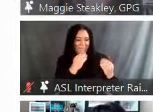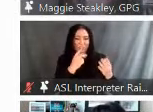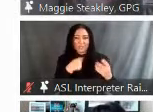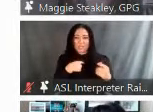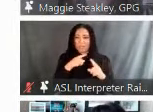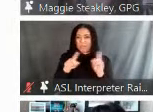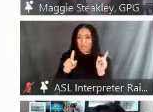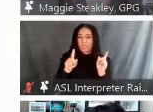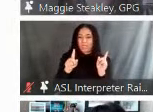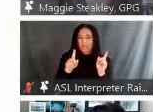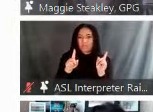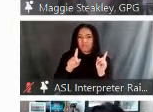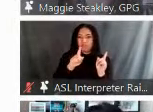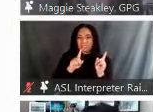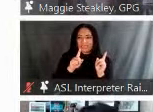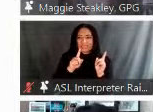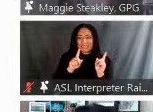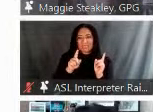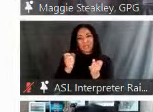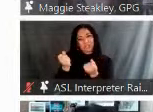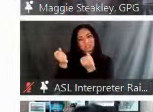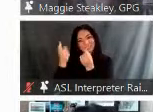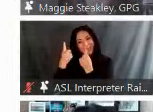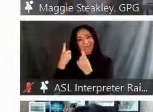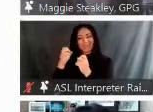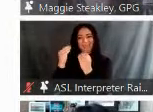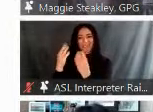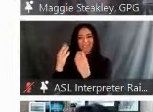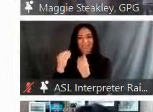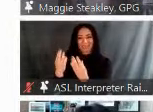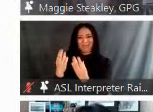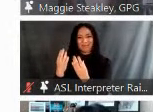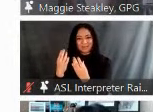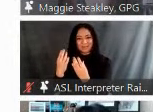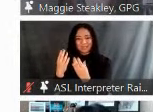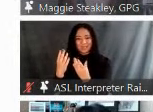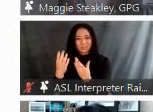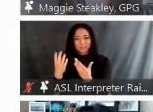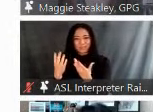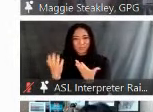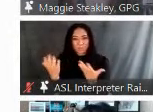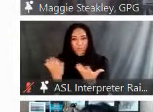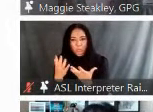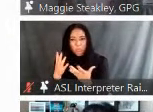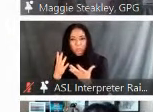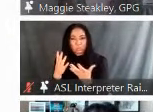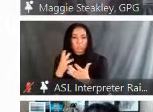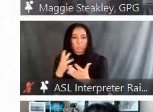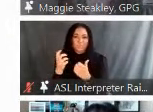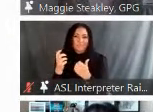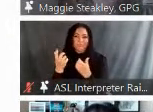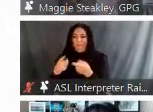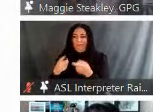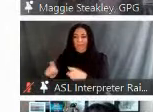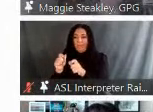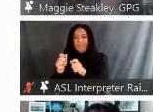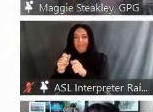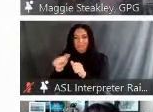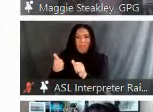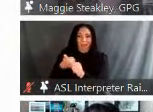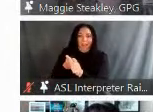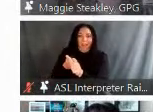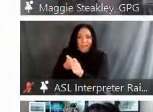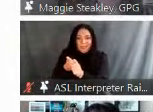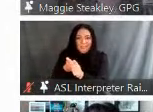actually tell the story about what's happening for, to Gloria's point, the majority